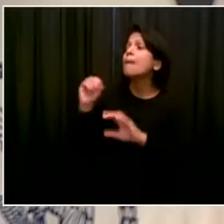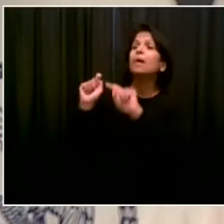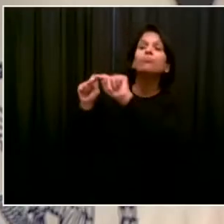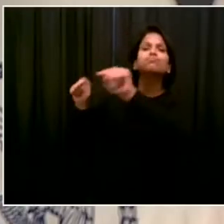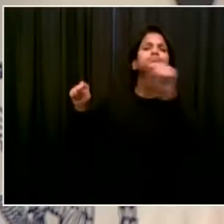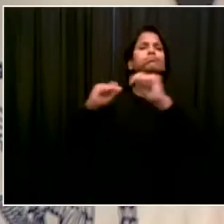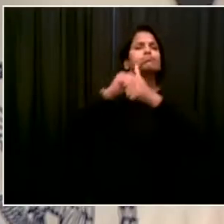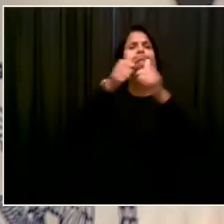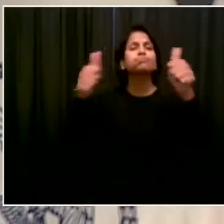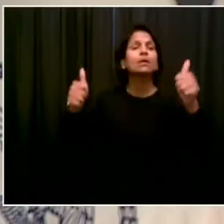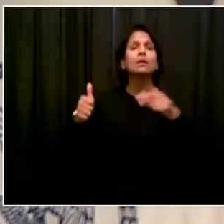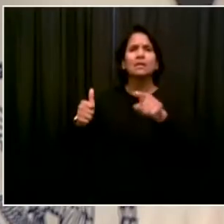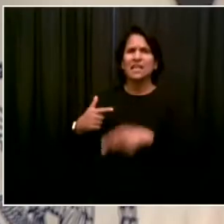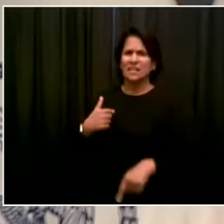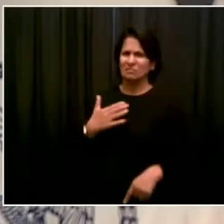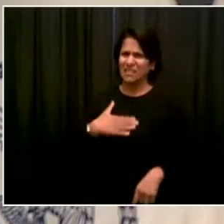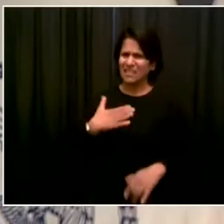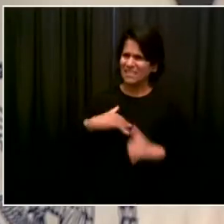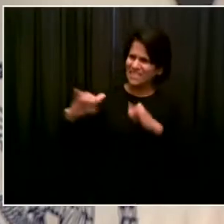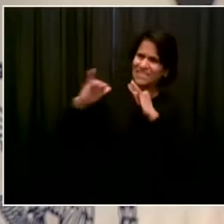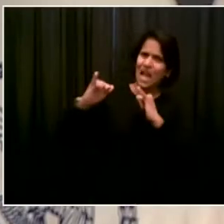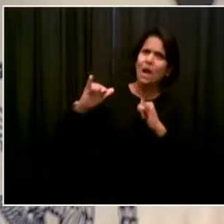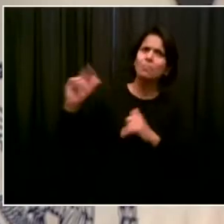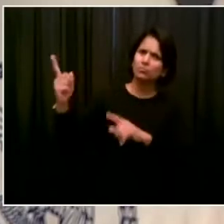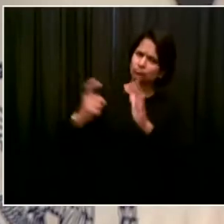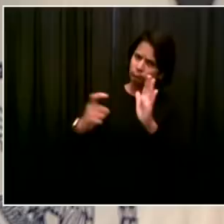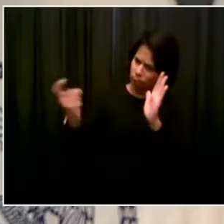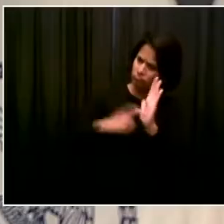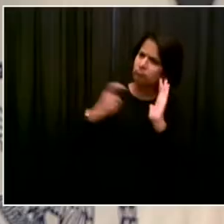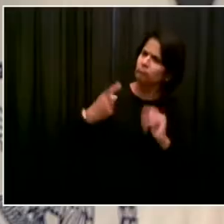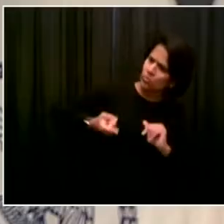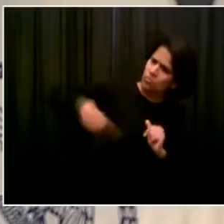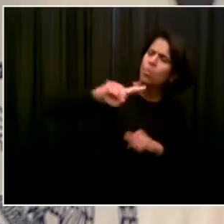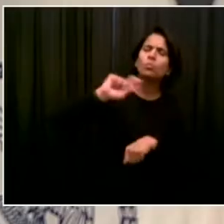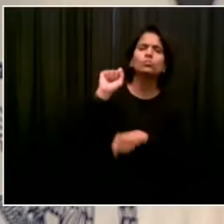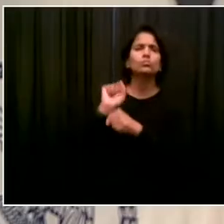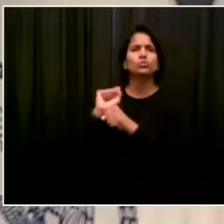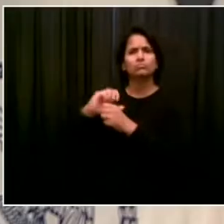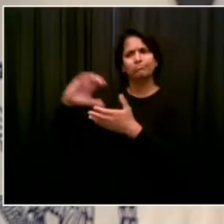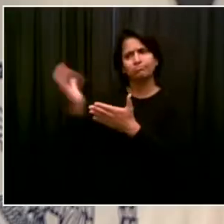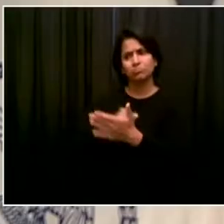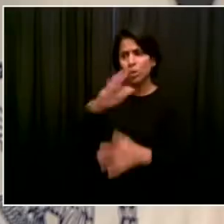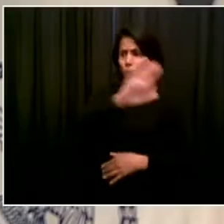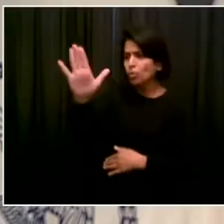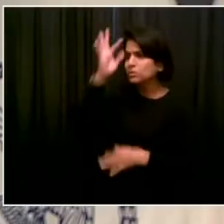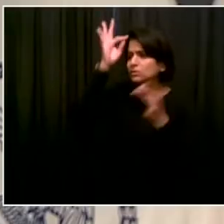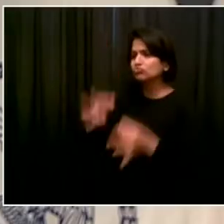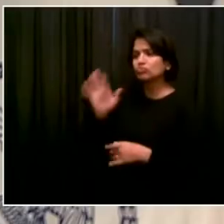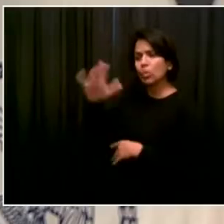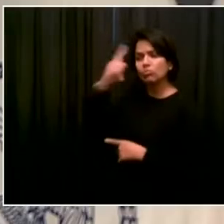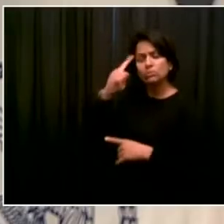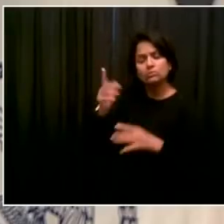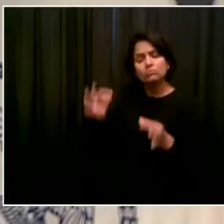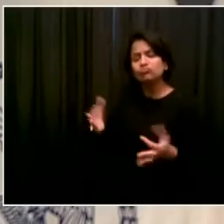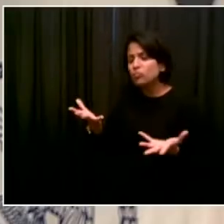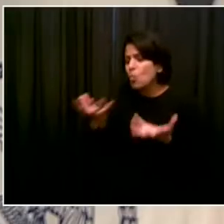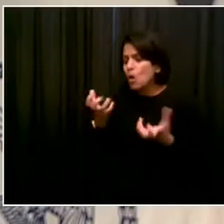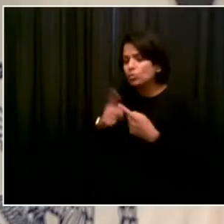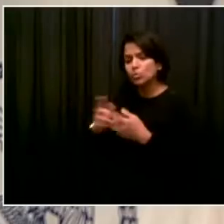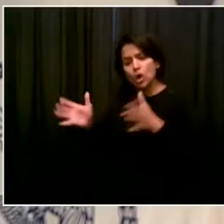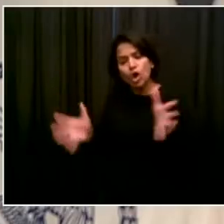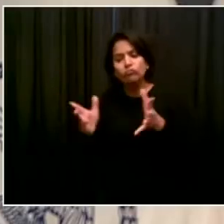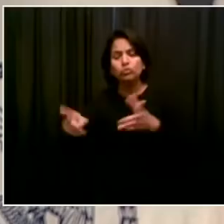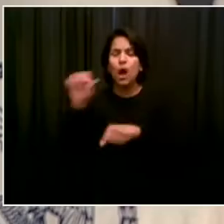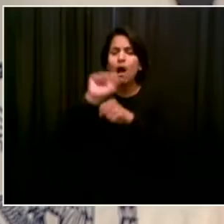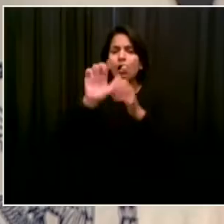York, leading the way. We're showing it works. Vaccine mandates work. Folks in the private sector, every time you put a vaccine mandate into effect, it helps all of